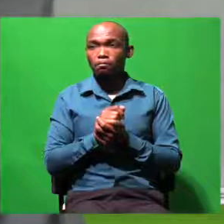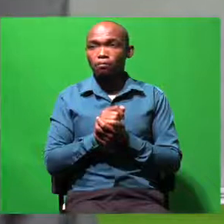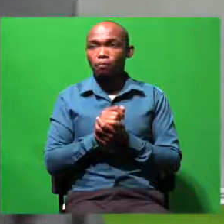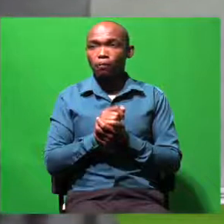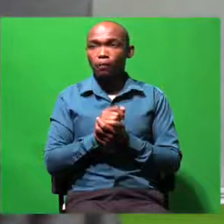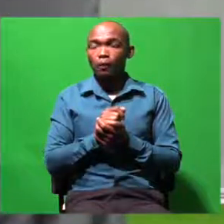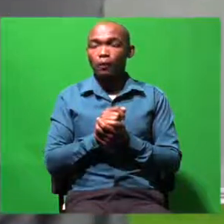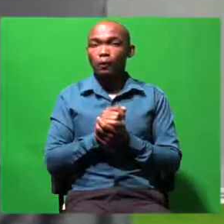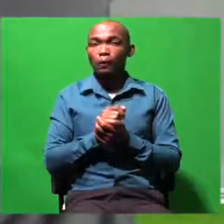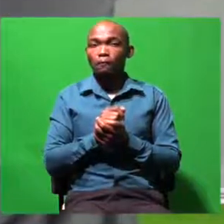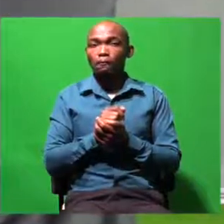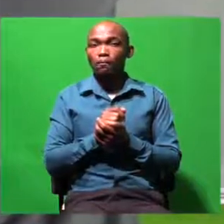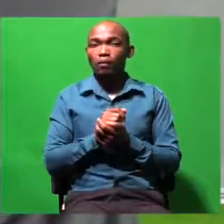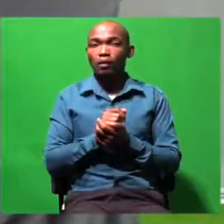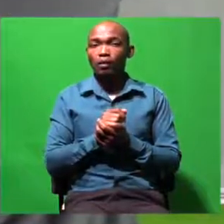disadvantageous